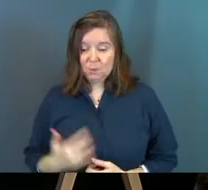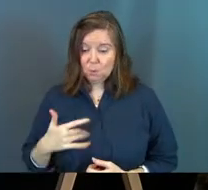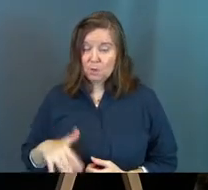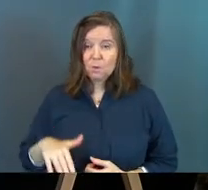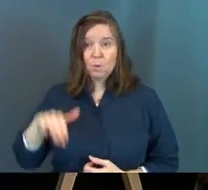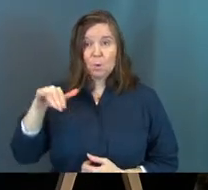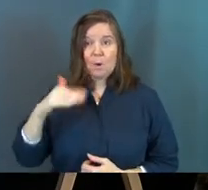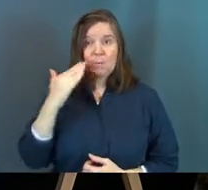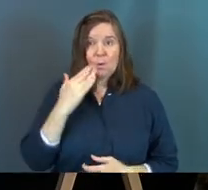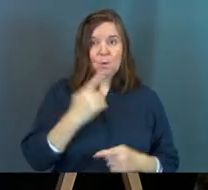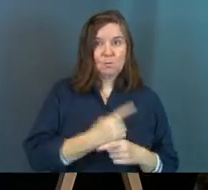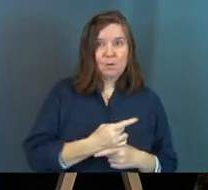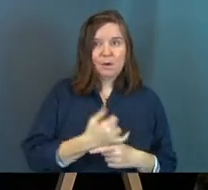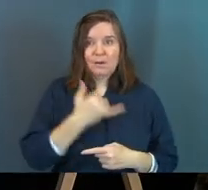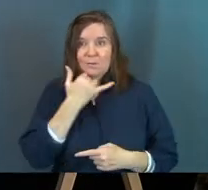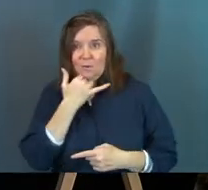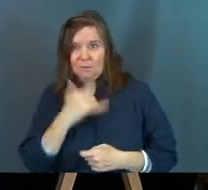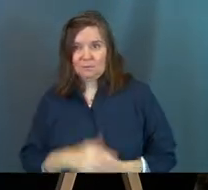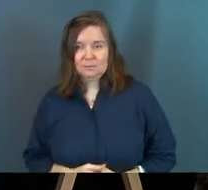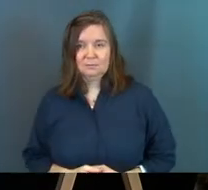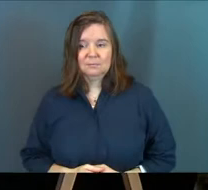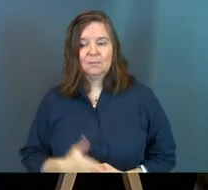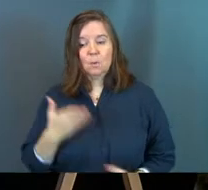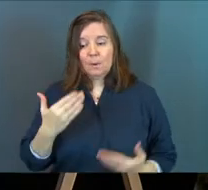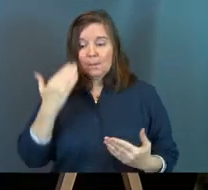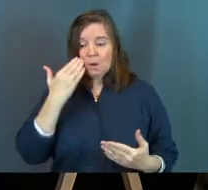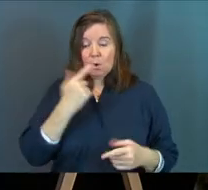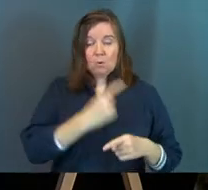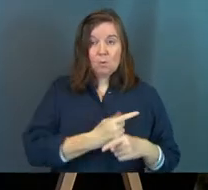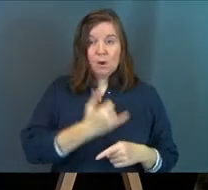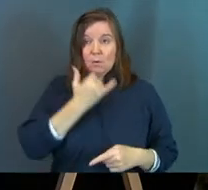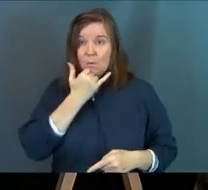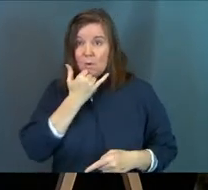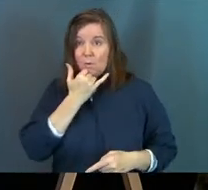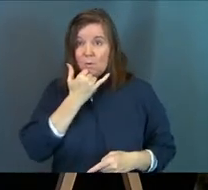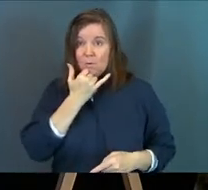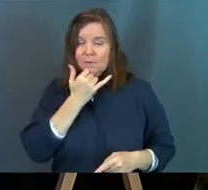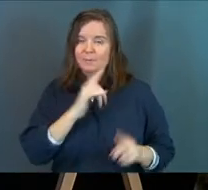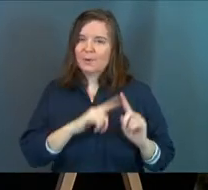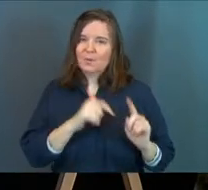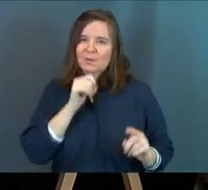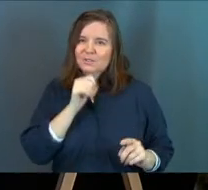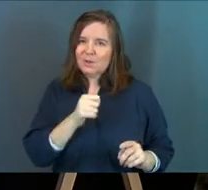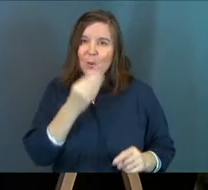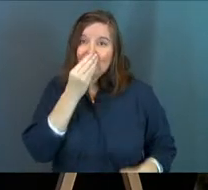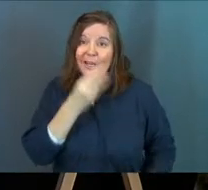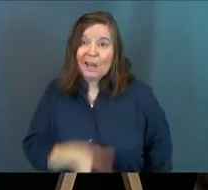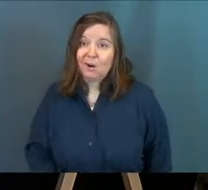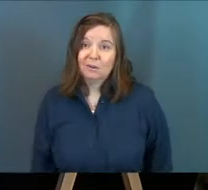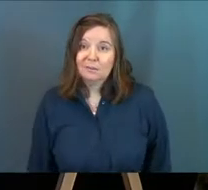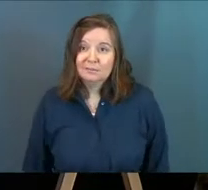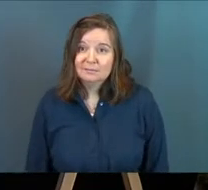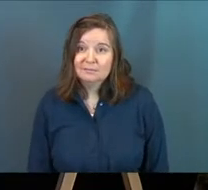grow up knowing that. We might know right and wrong, but we don't care.